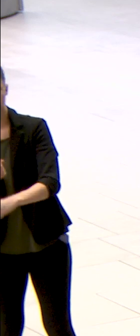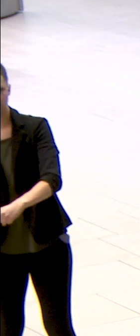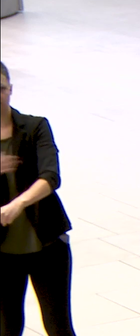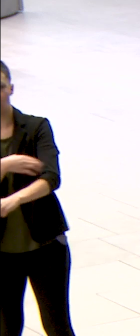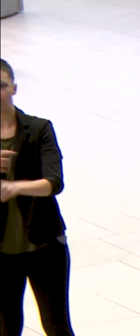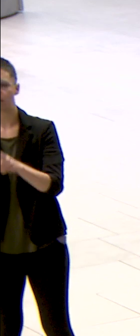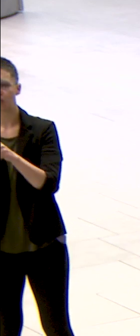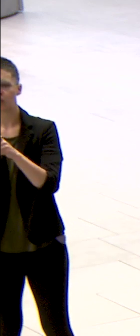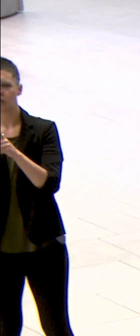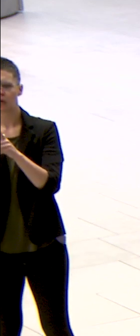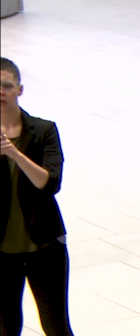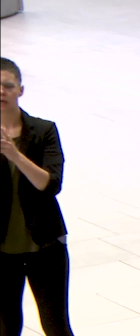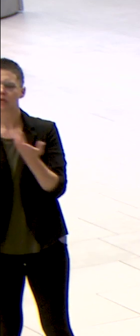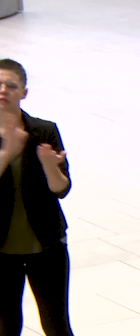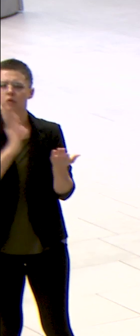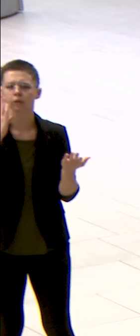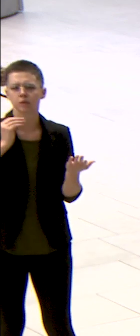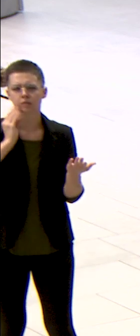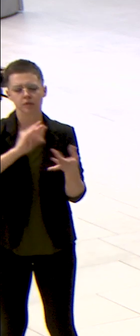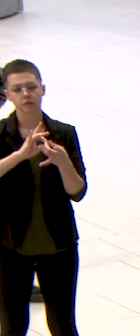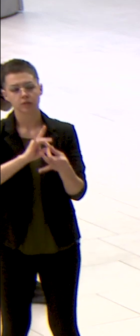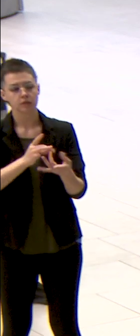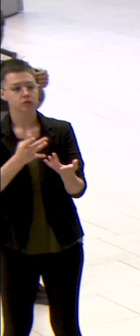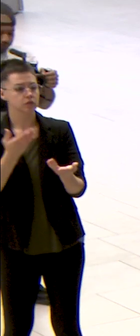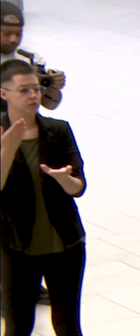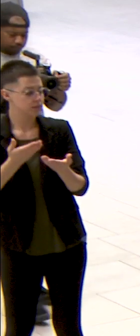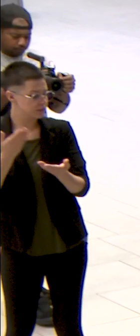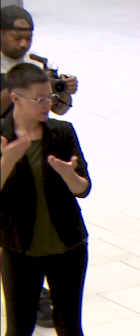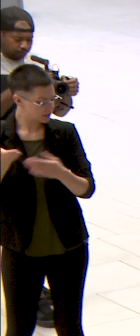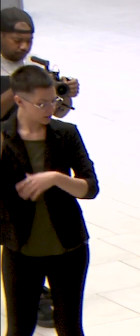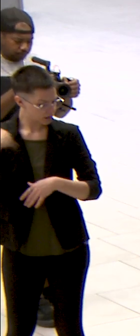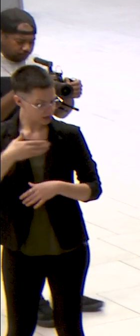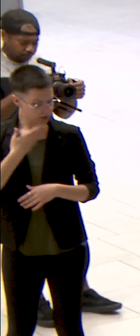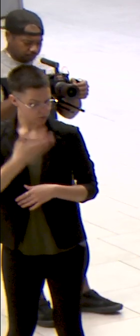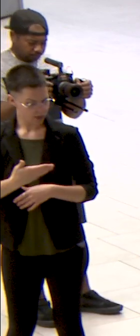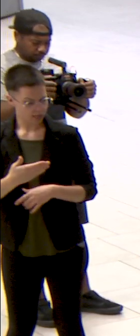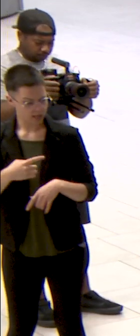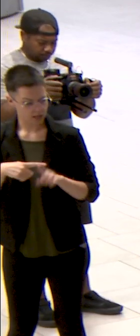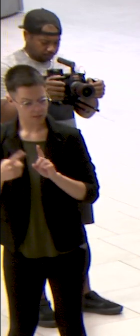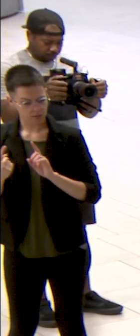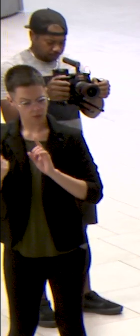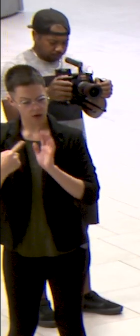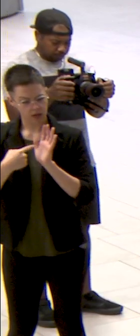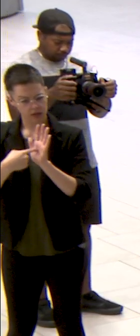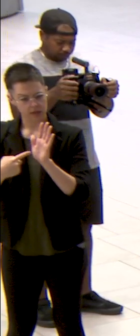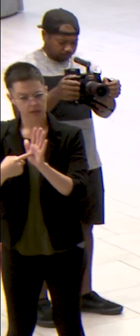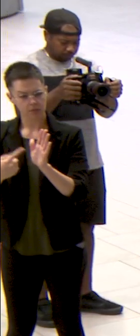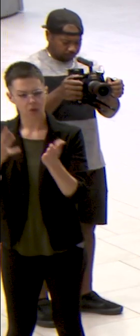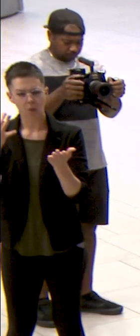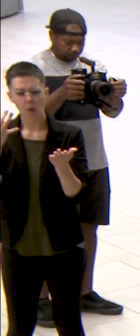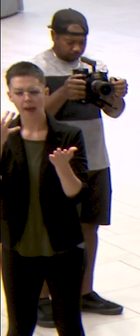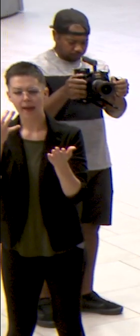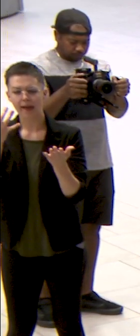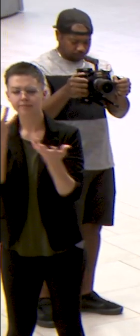Like in your experience, and perhaps it's with Mithu or even other brands that may have done it well, you know, an example of why, how is it so